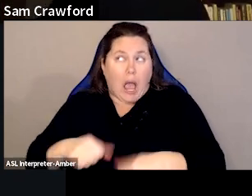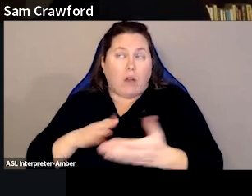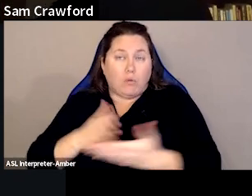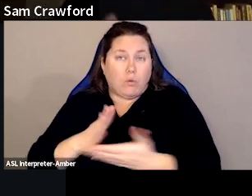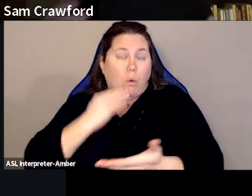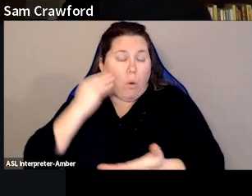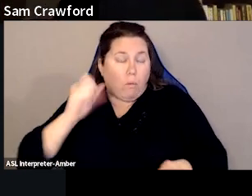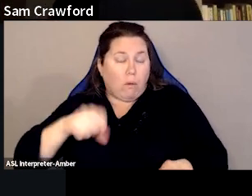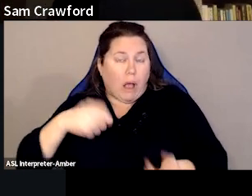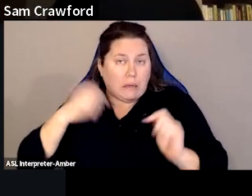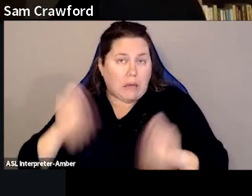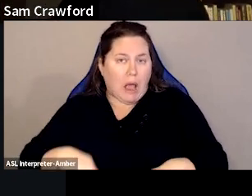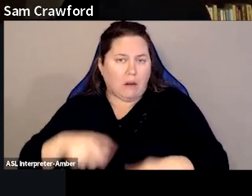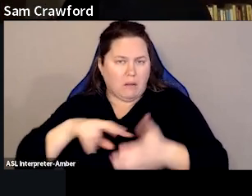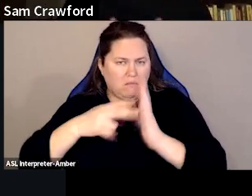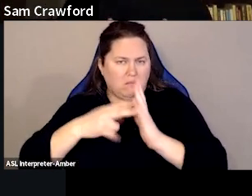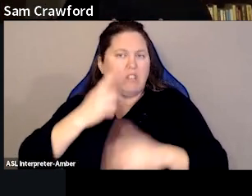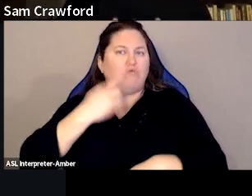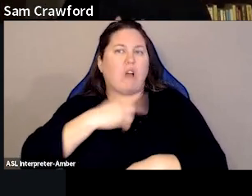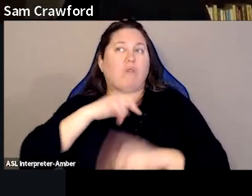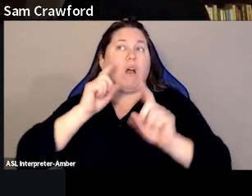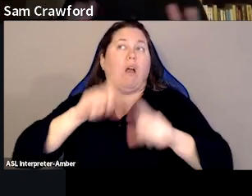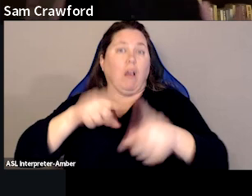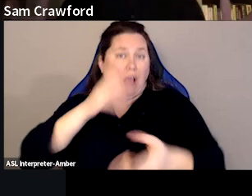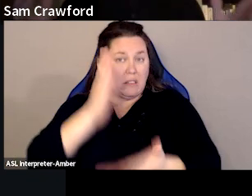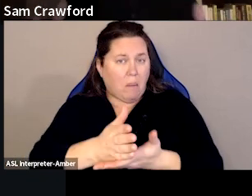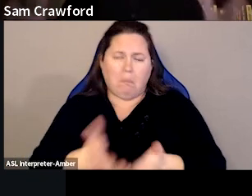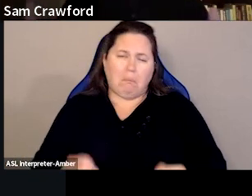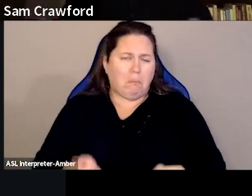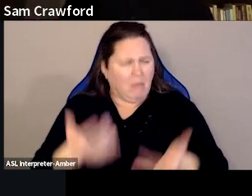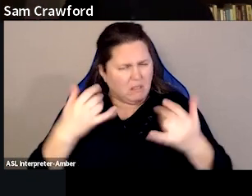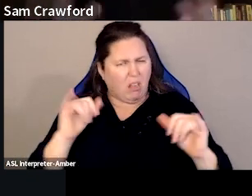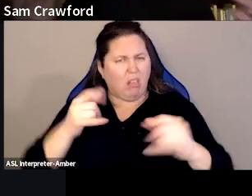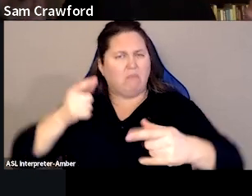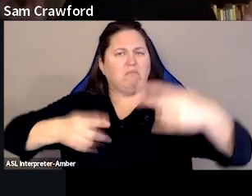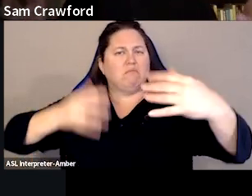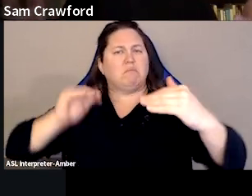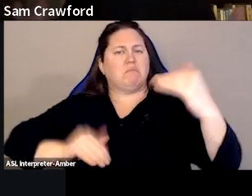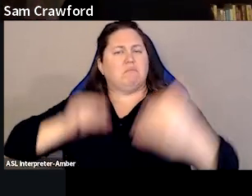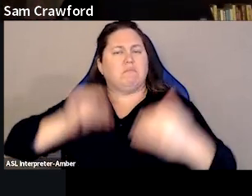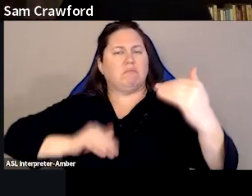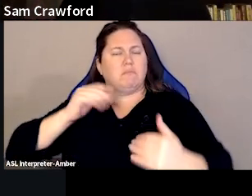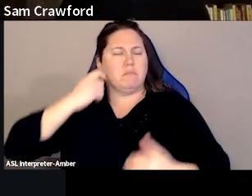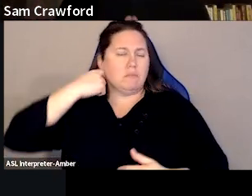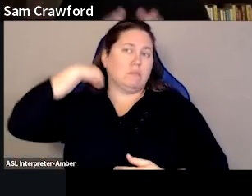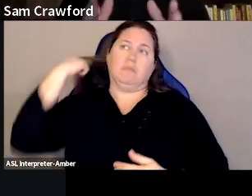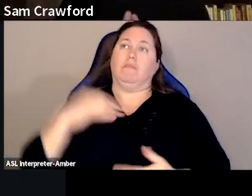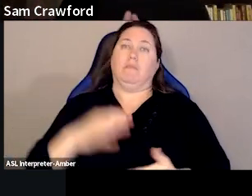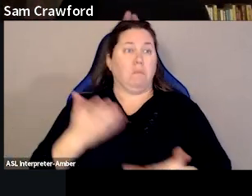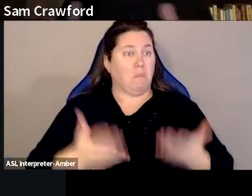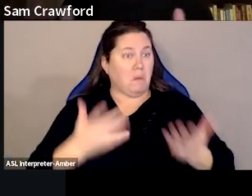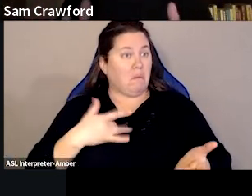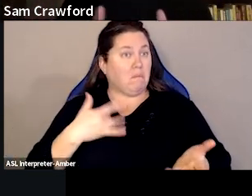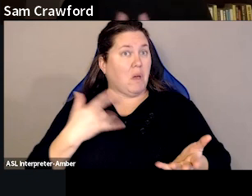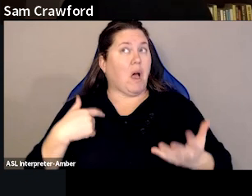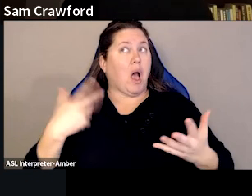believe, they can coexist harmoniously. But now, let's say you did want to make a Michelin star meal, then you've